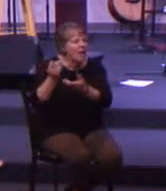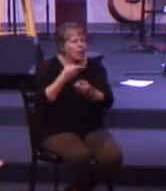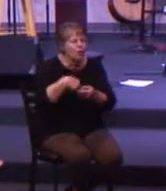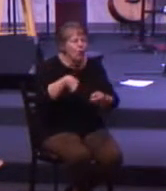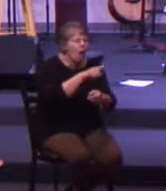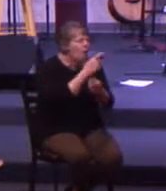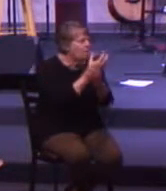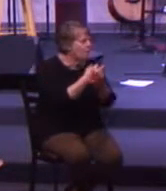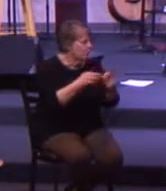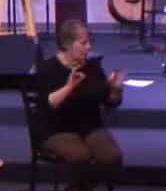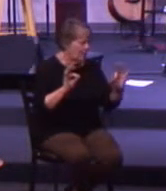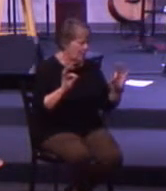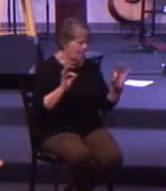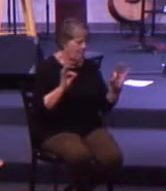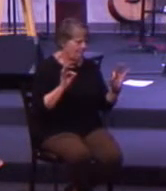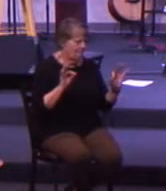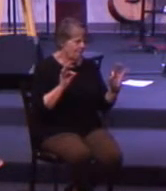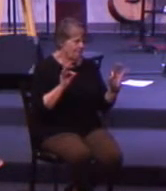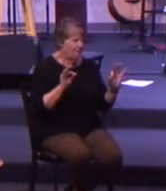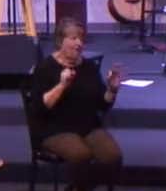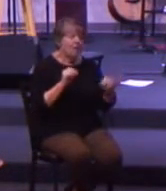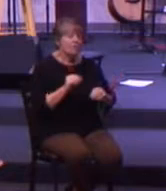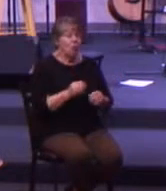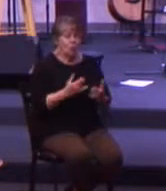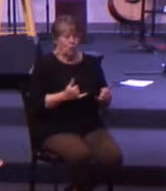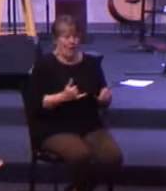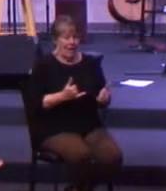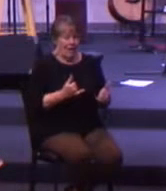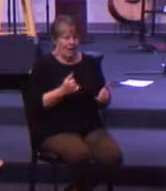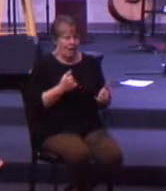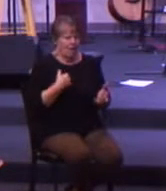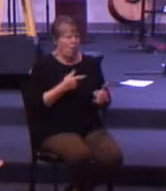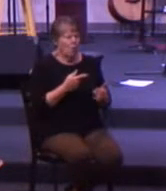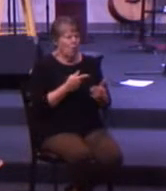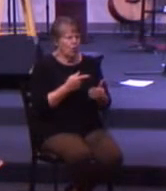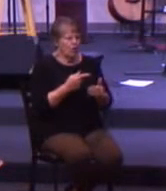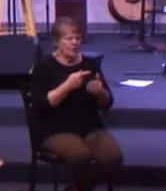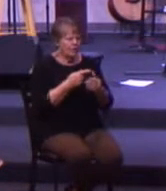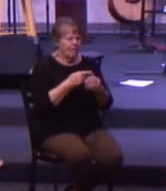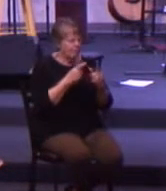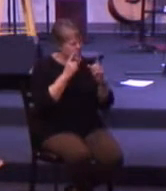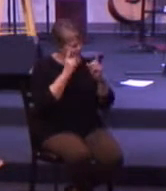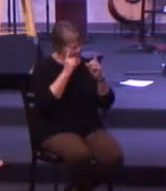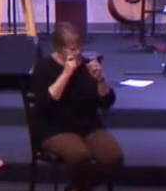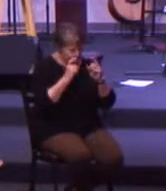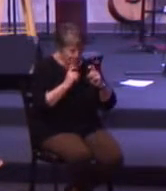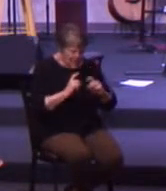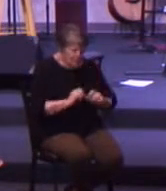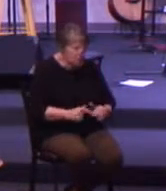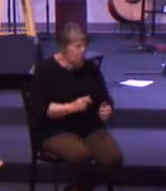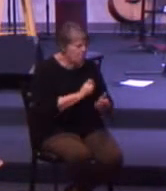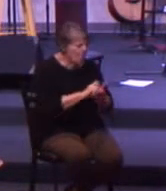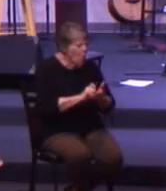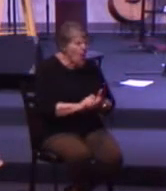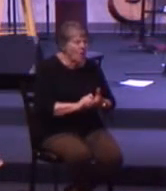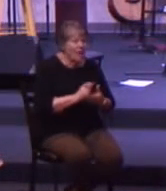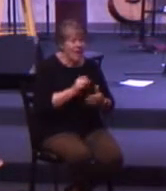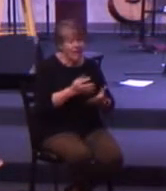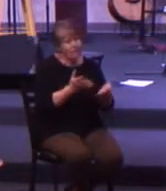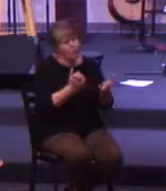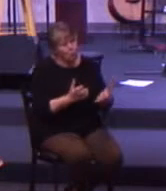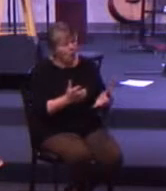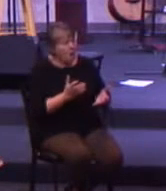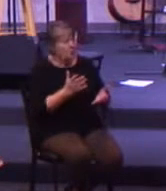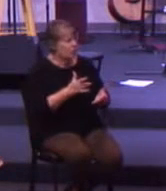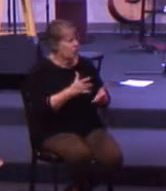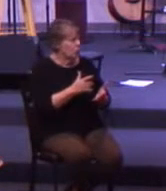But here's the question that we're going to explore, that we're going to dig into deep today. And I'll just mention briefly, if you want to open your program notes, and if you like taking